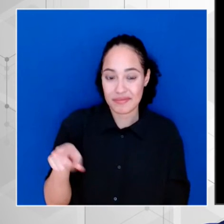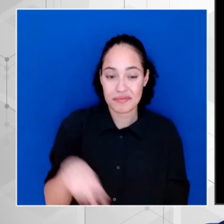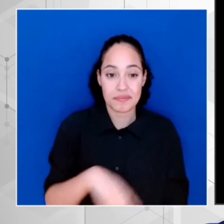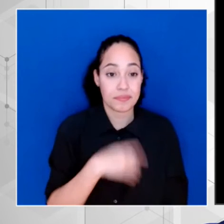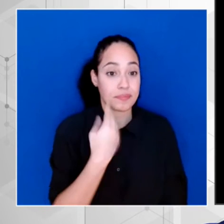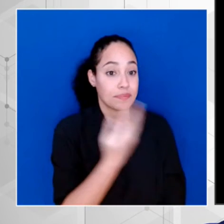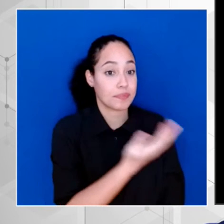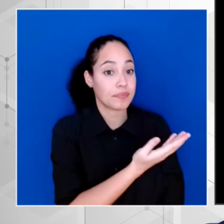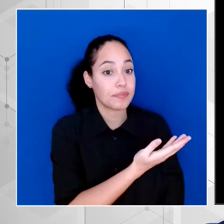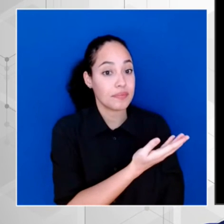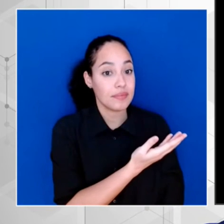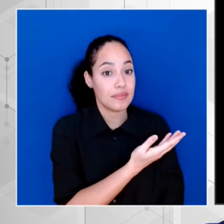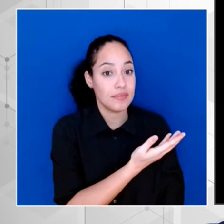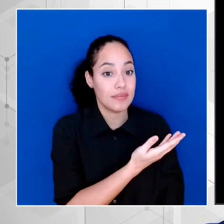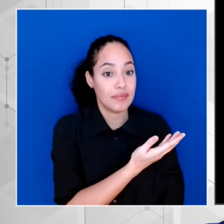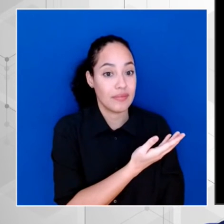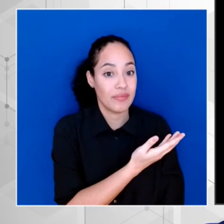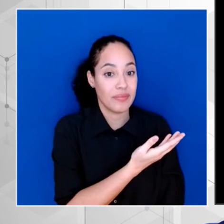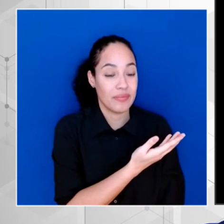on pixabay.com.